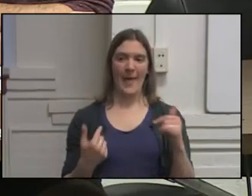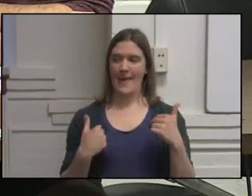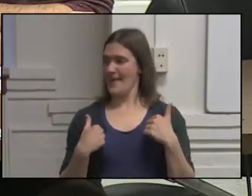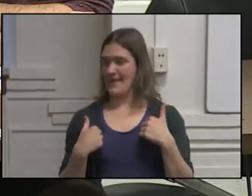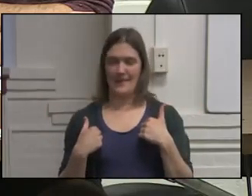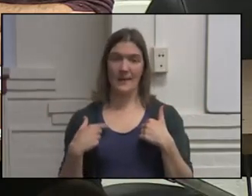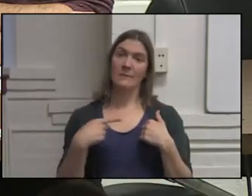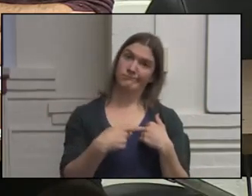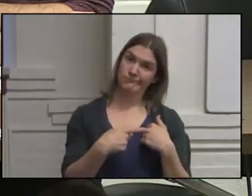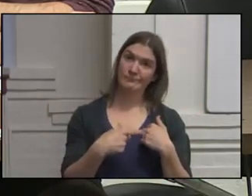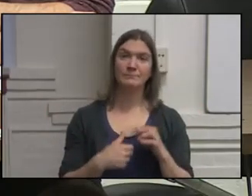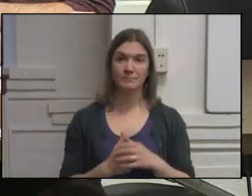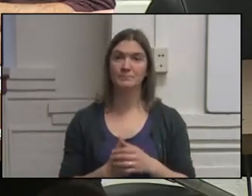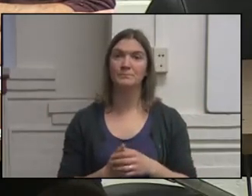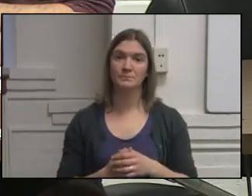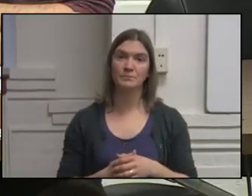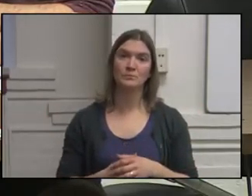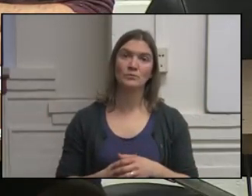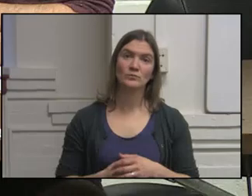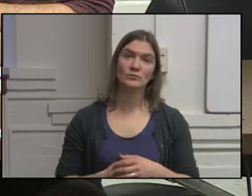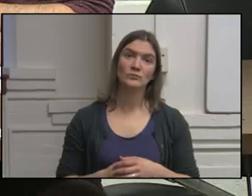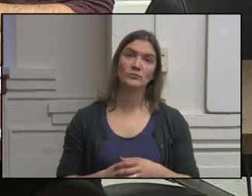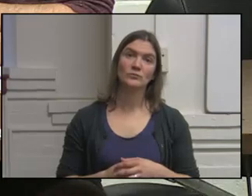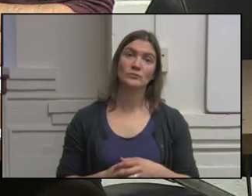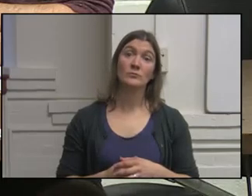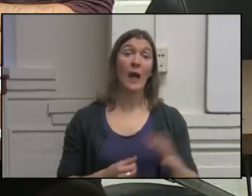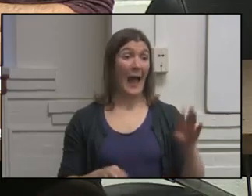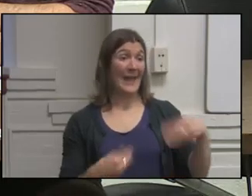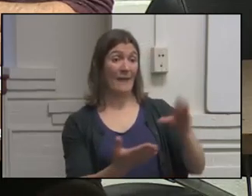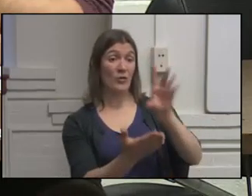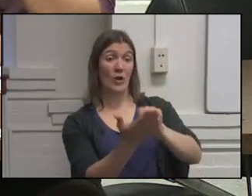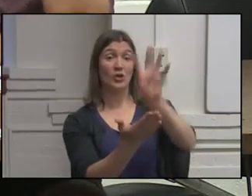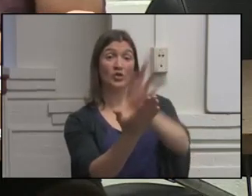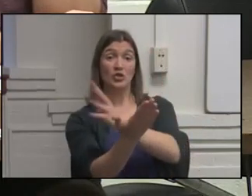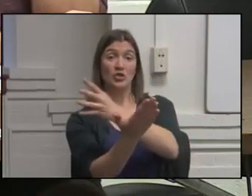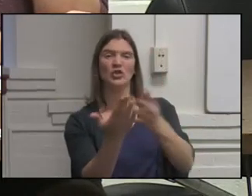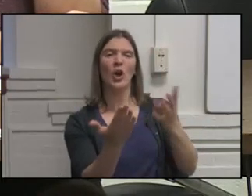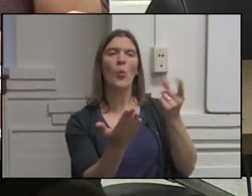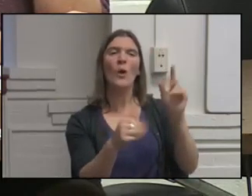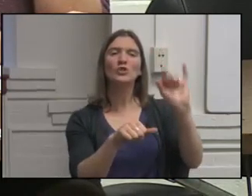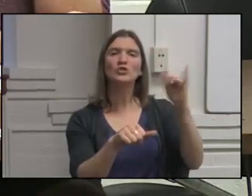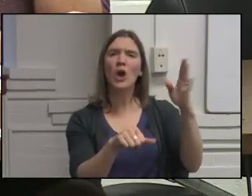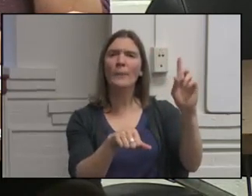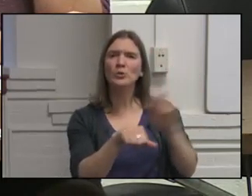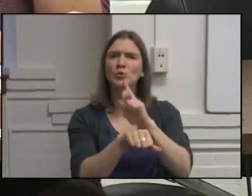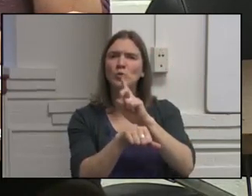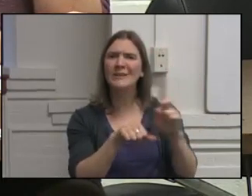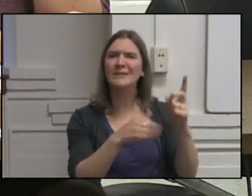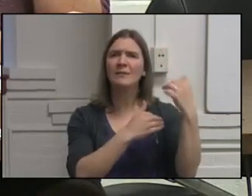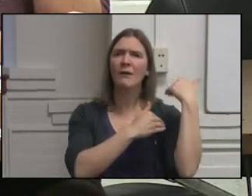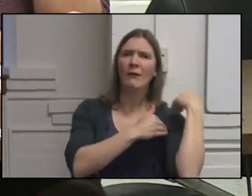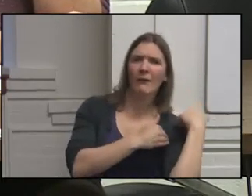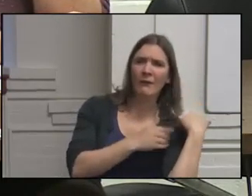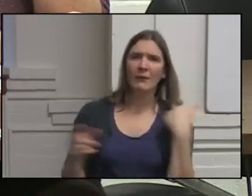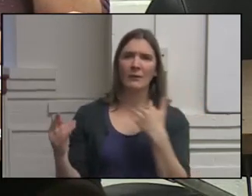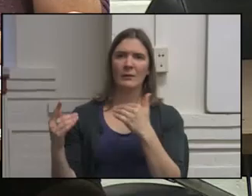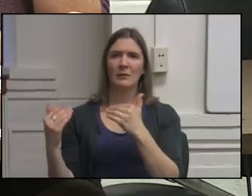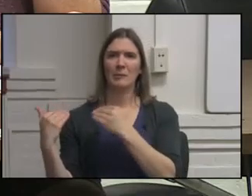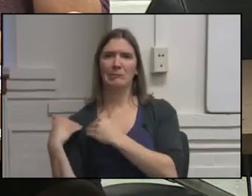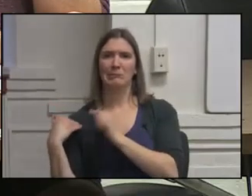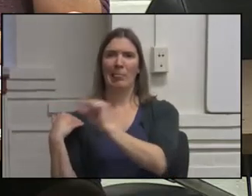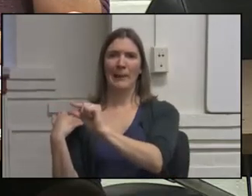Now, and the chart you have before you sort of gives you some indication of, you know, a bunch of different things you